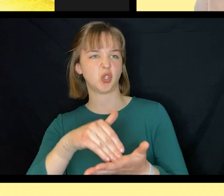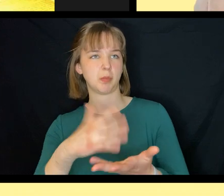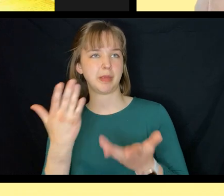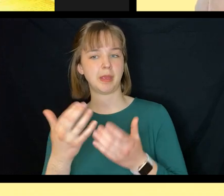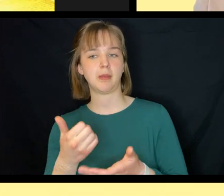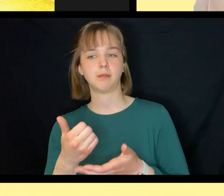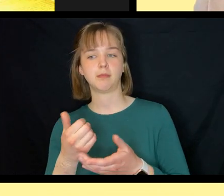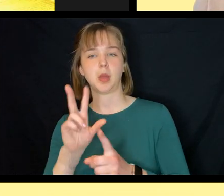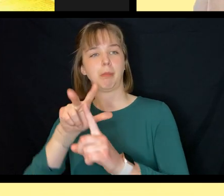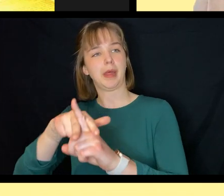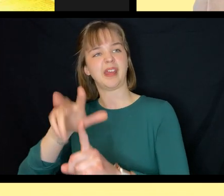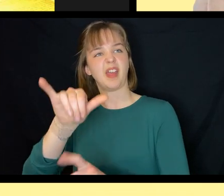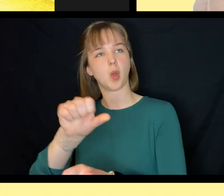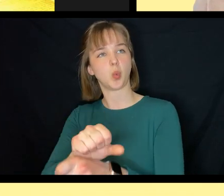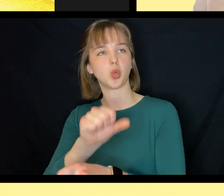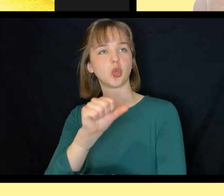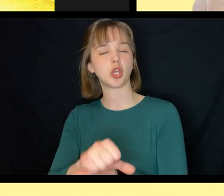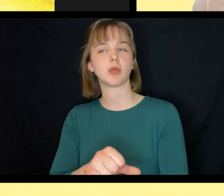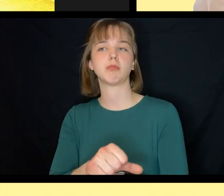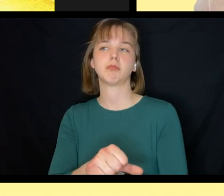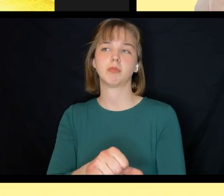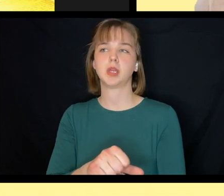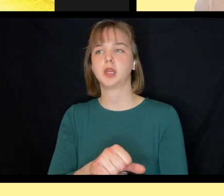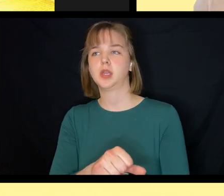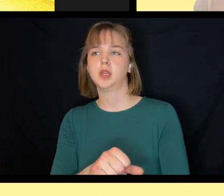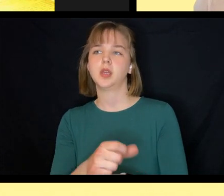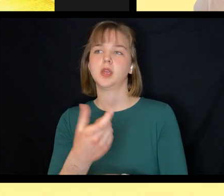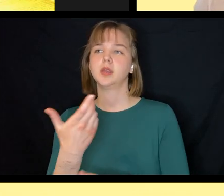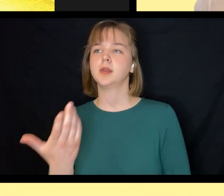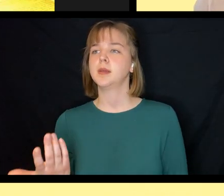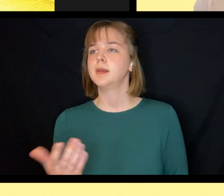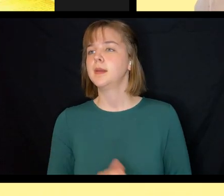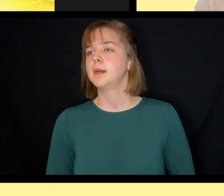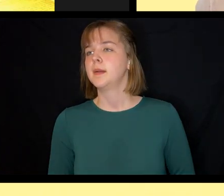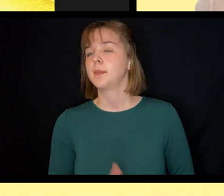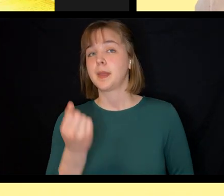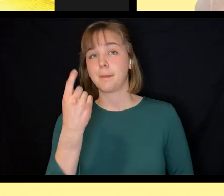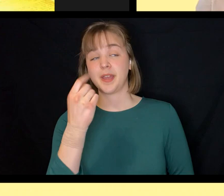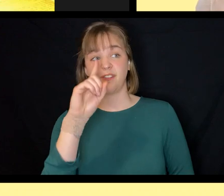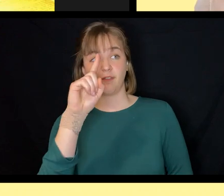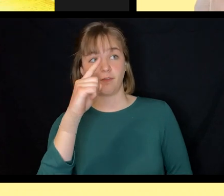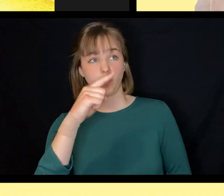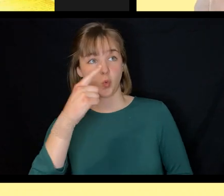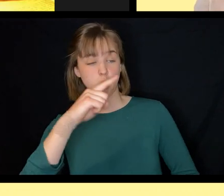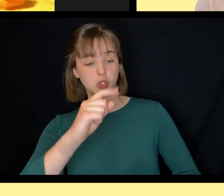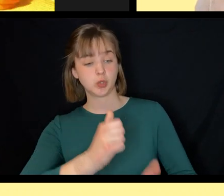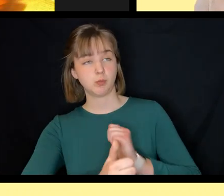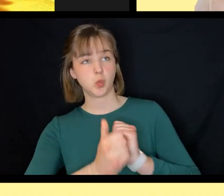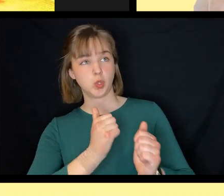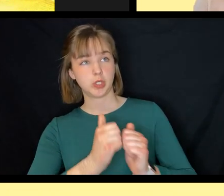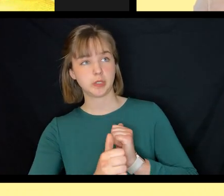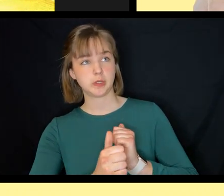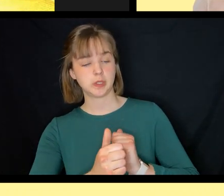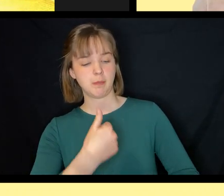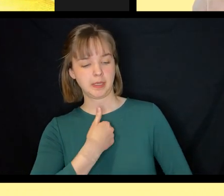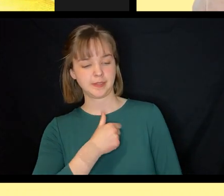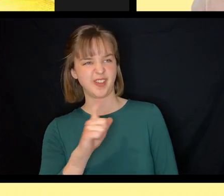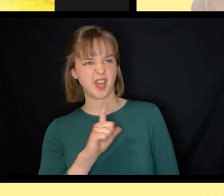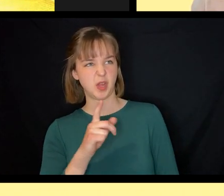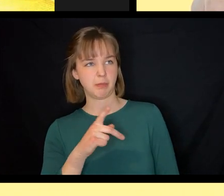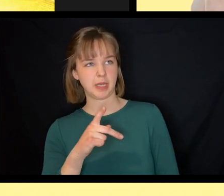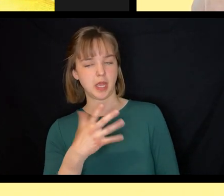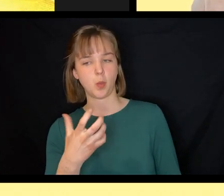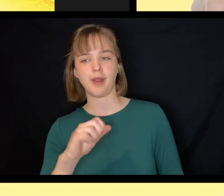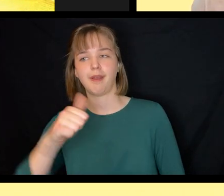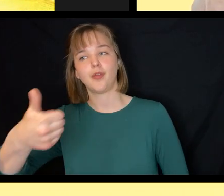And then I also like for focusing on stuff, I want to get more LPs, like little people into para